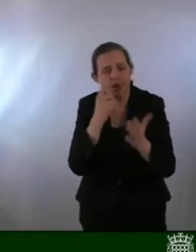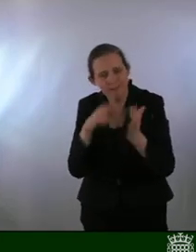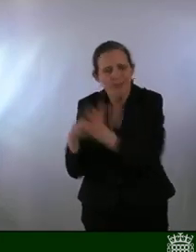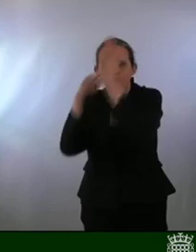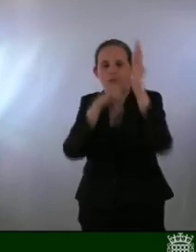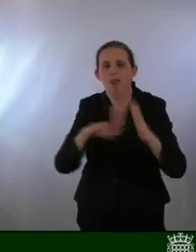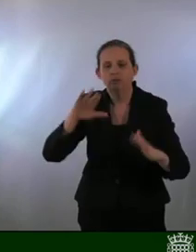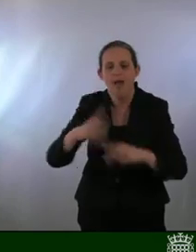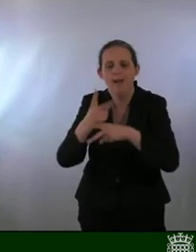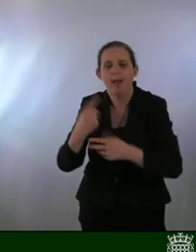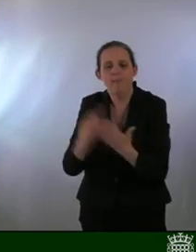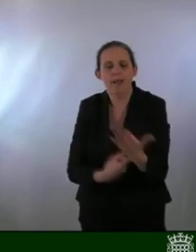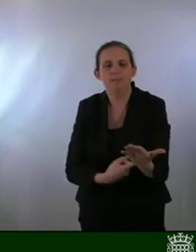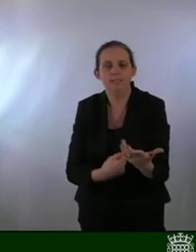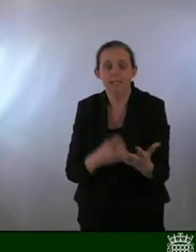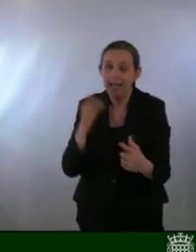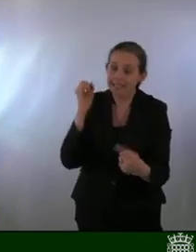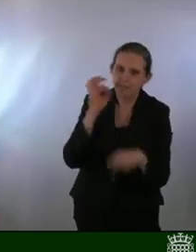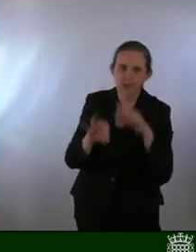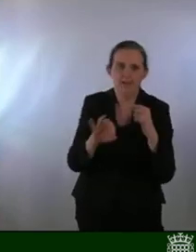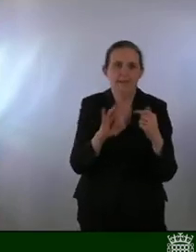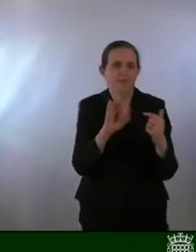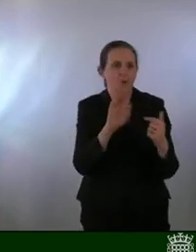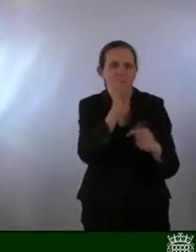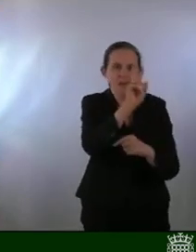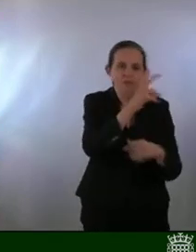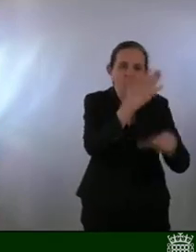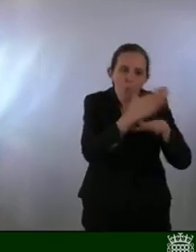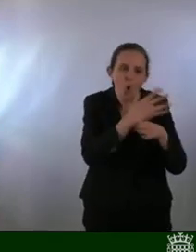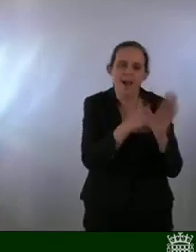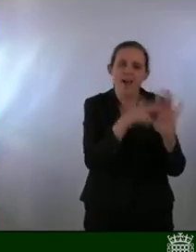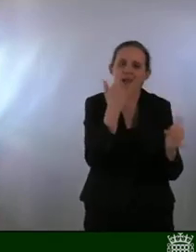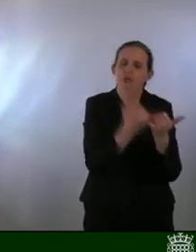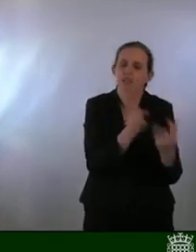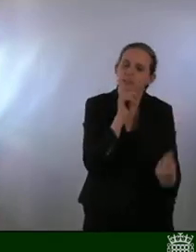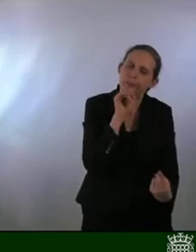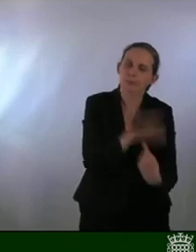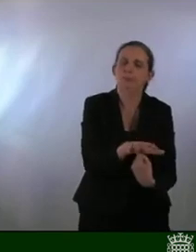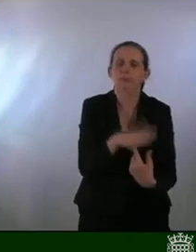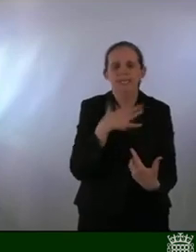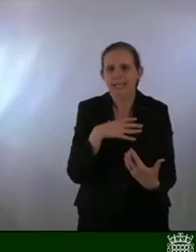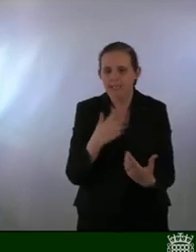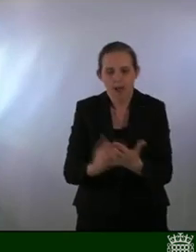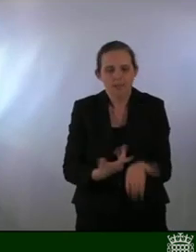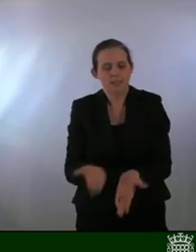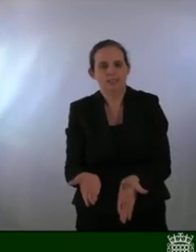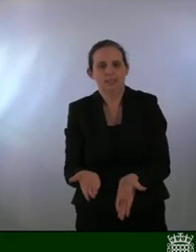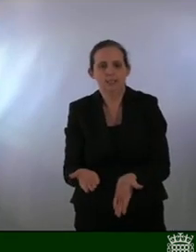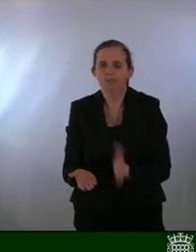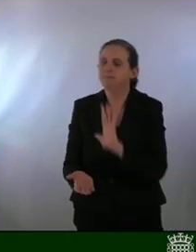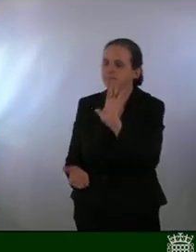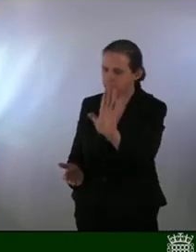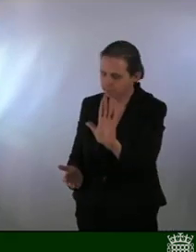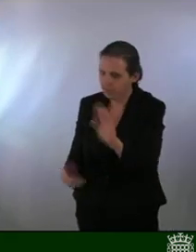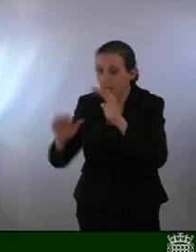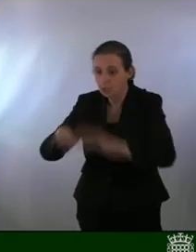policy, particularly for key workers in the NHS? Well, this, allied with the fact that children are safe at school because they